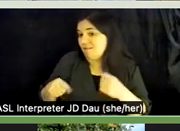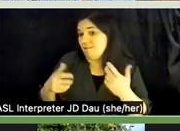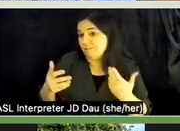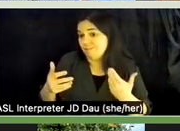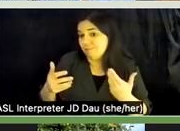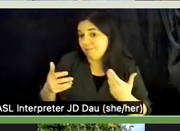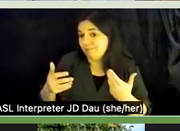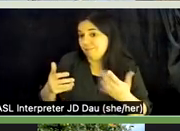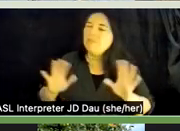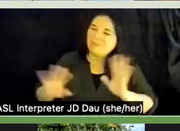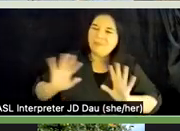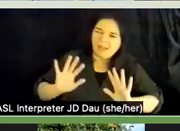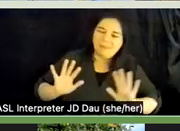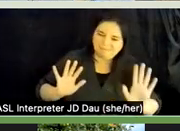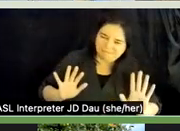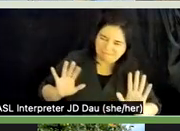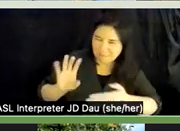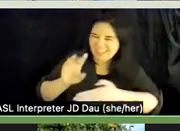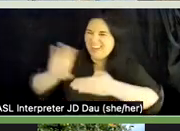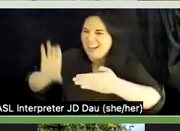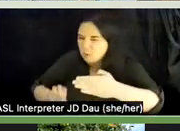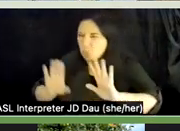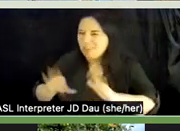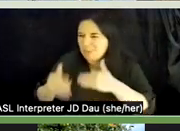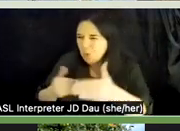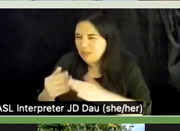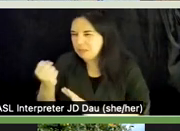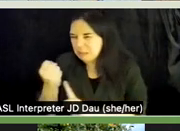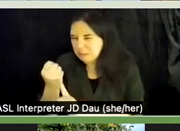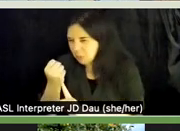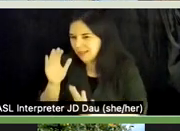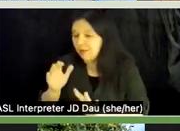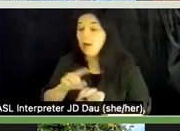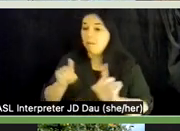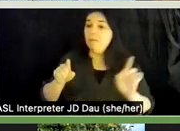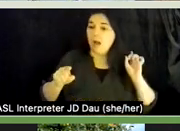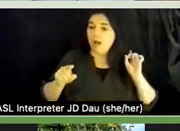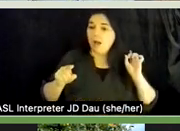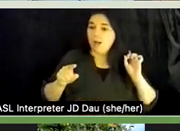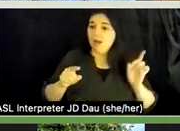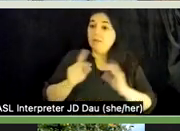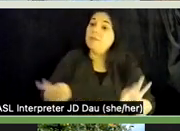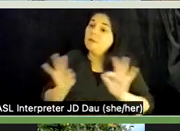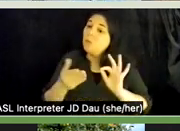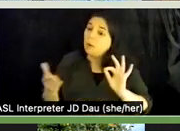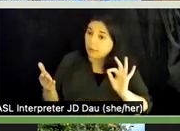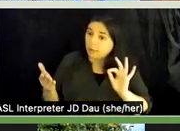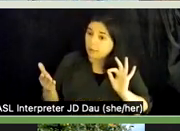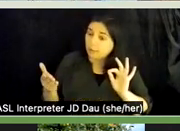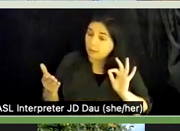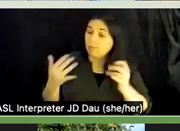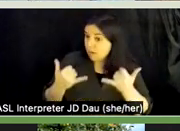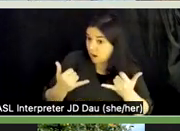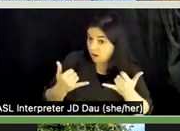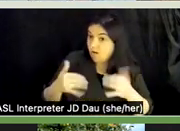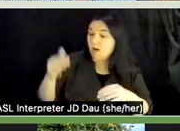we'll get into the process in a second, but the important thing, at least for right